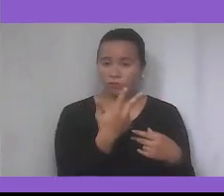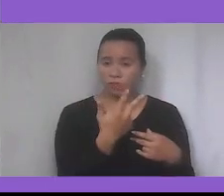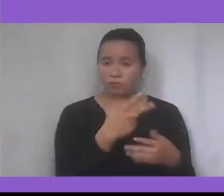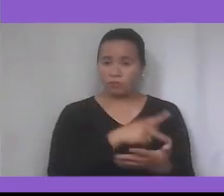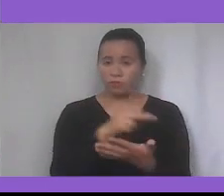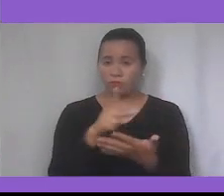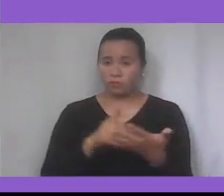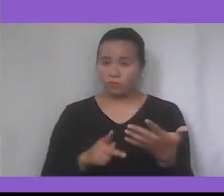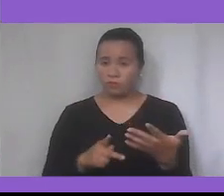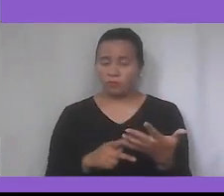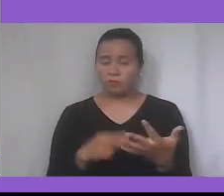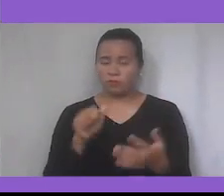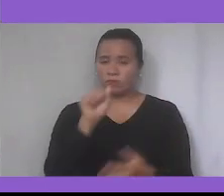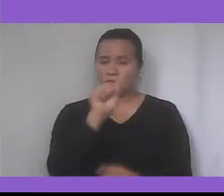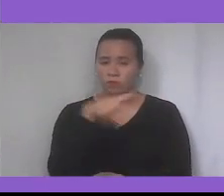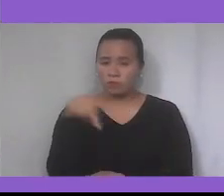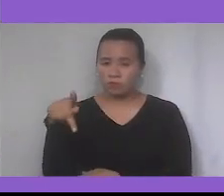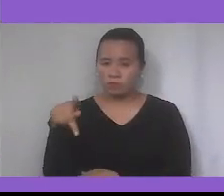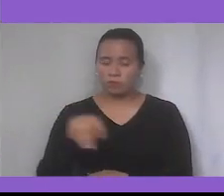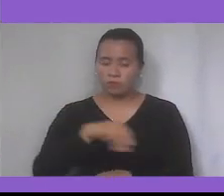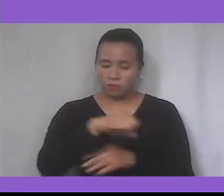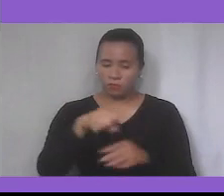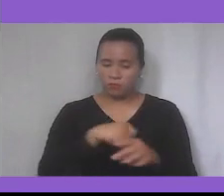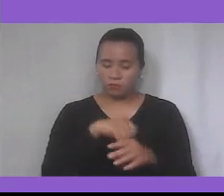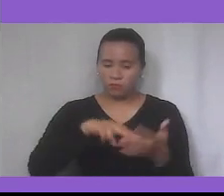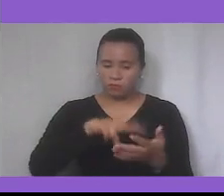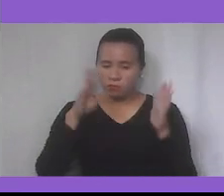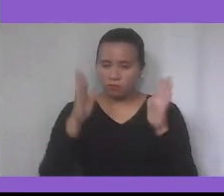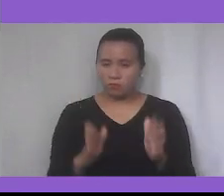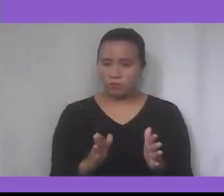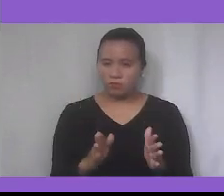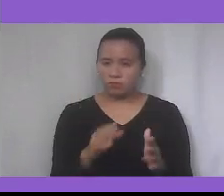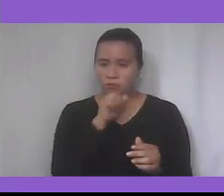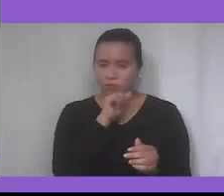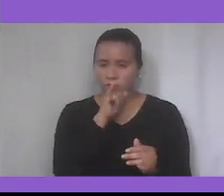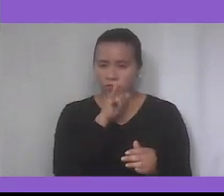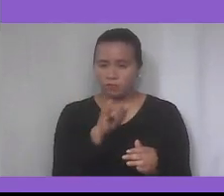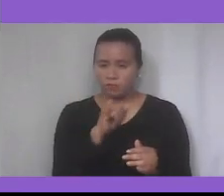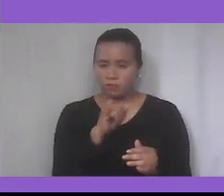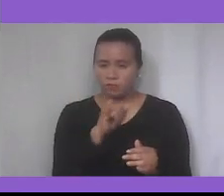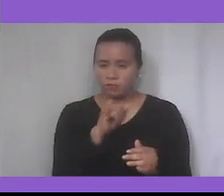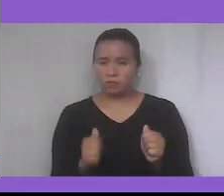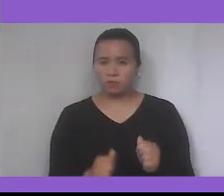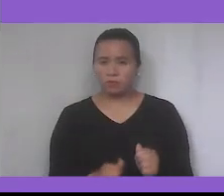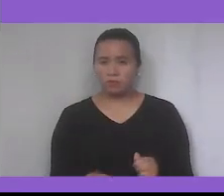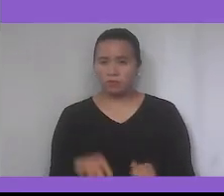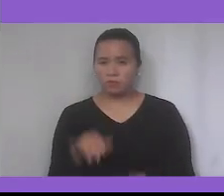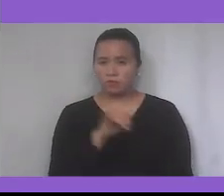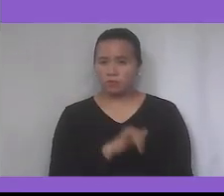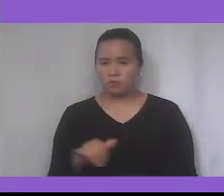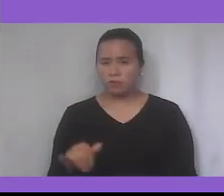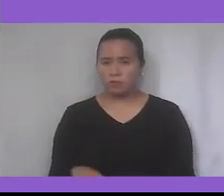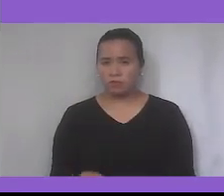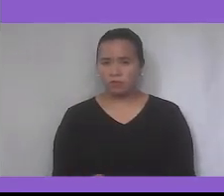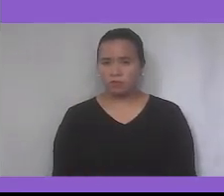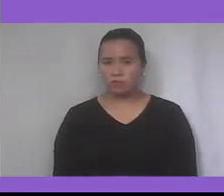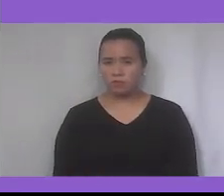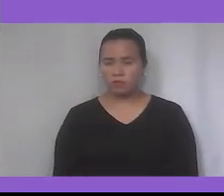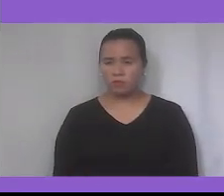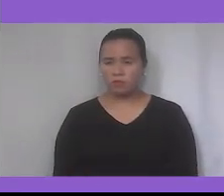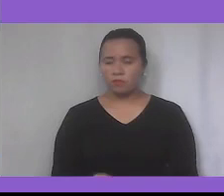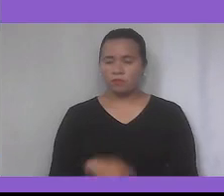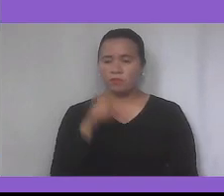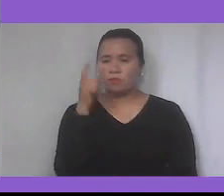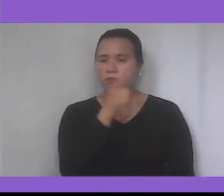choices of answers. There are also third-party applications where Immersive Reader is available, like in